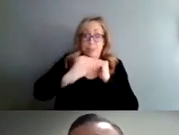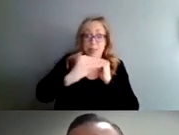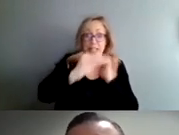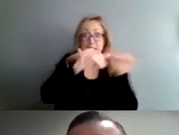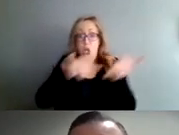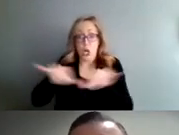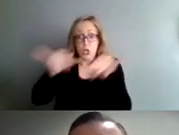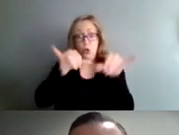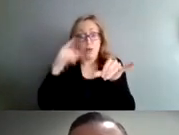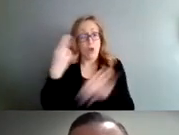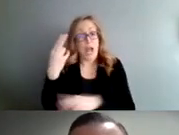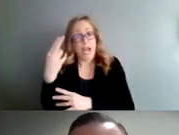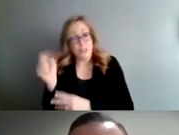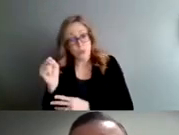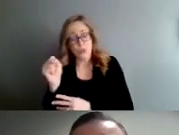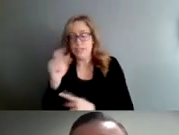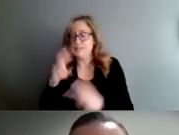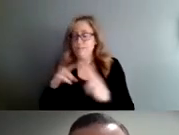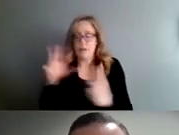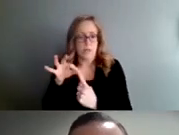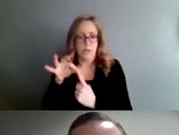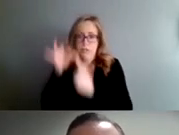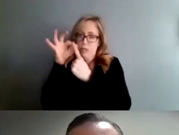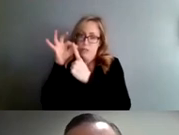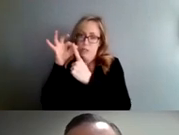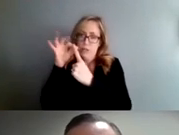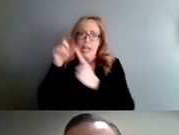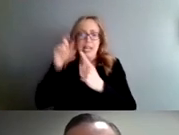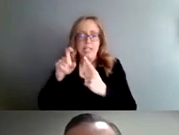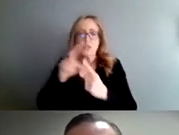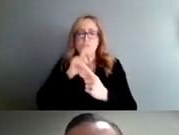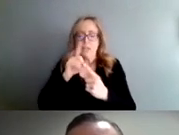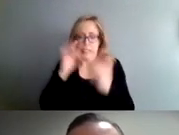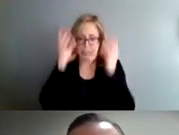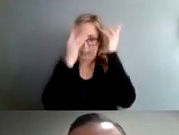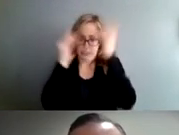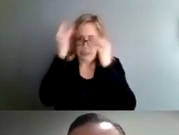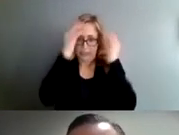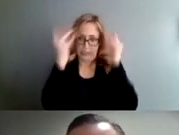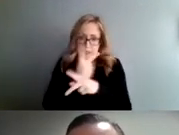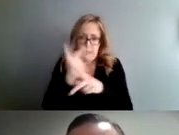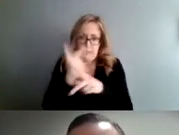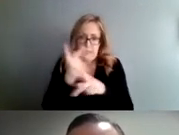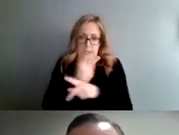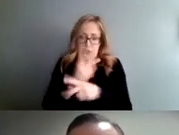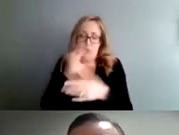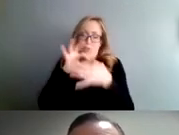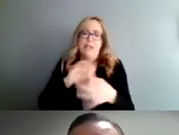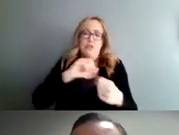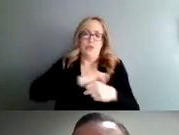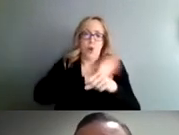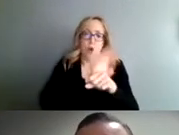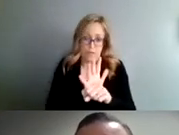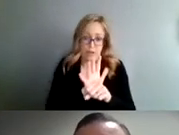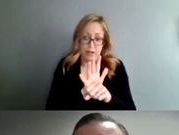for the high school schedule is unique and must be weighed carefully within the context of COVID-19. So